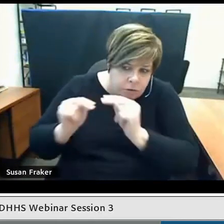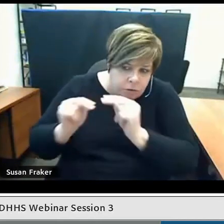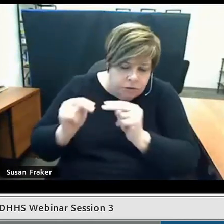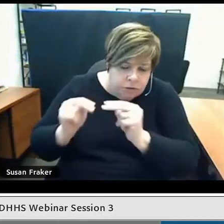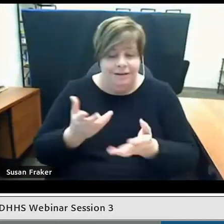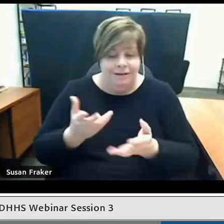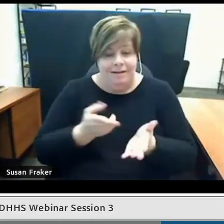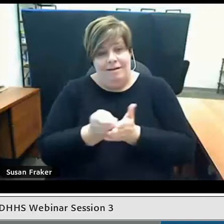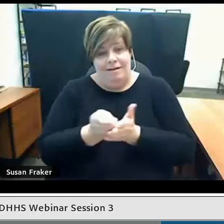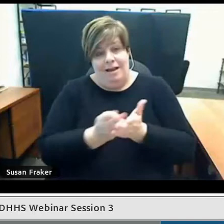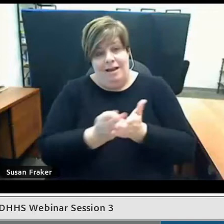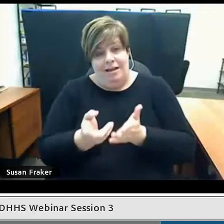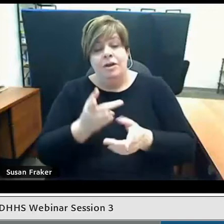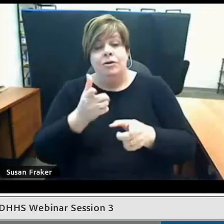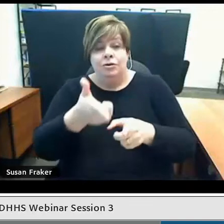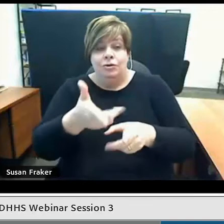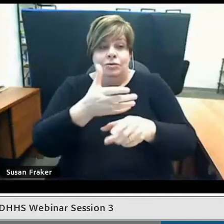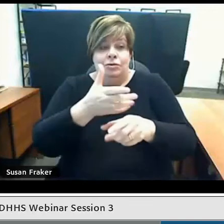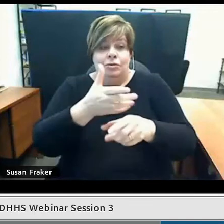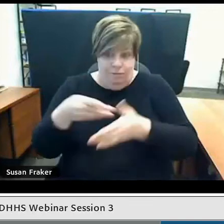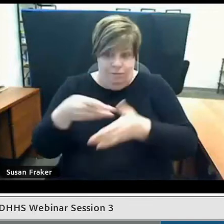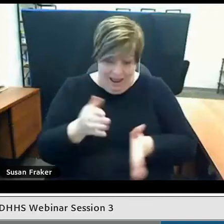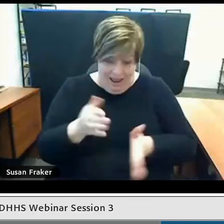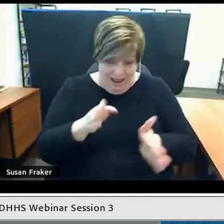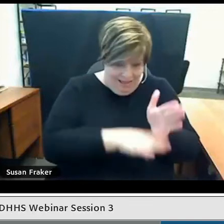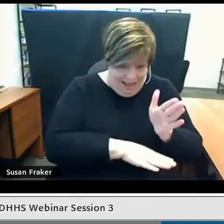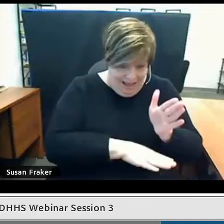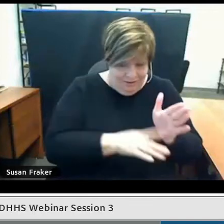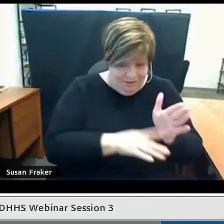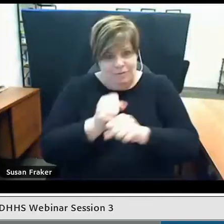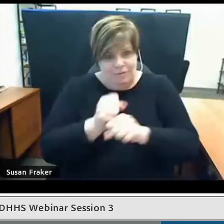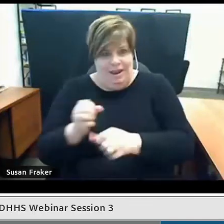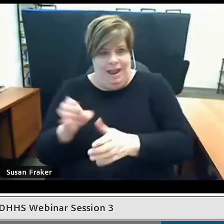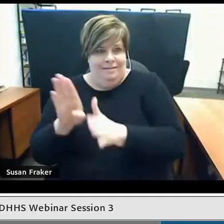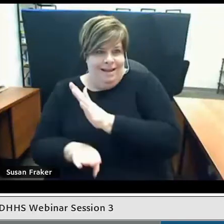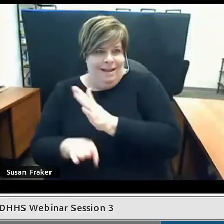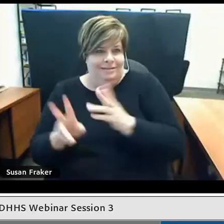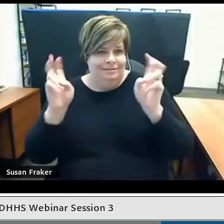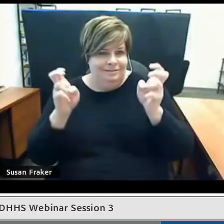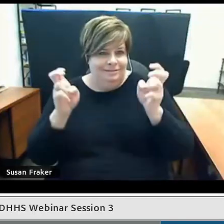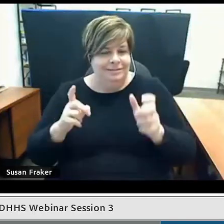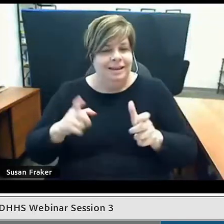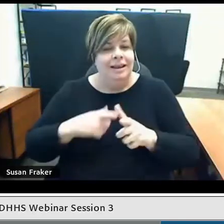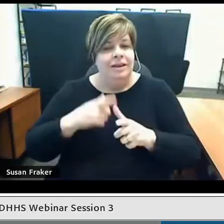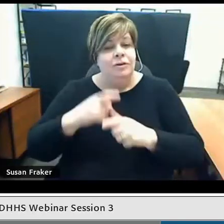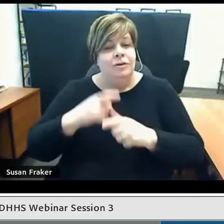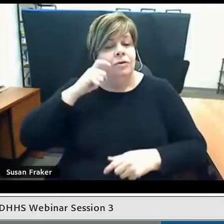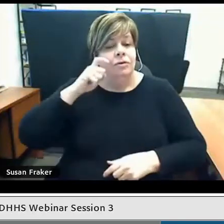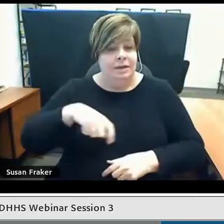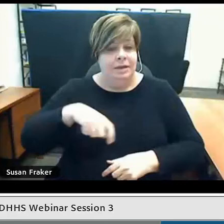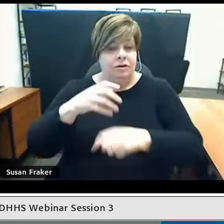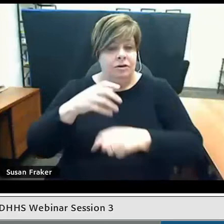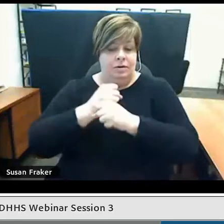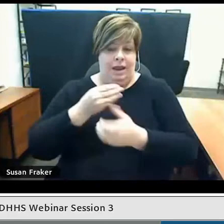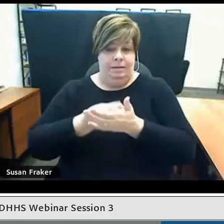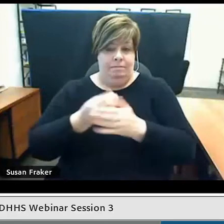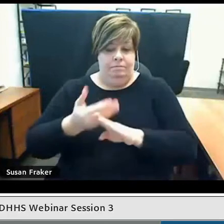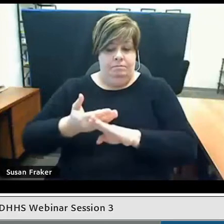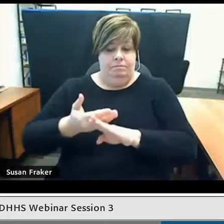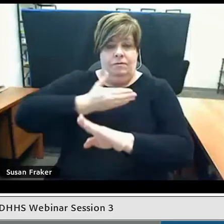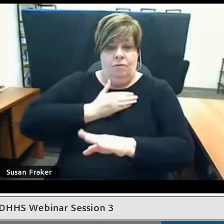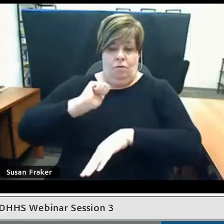you get what you pay for usually. So things to consider. You do need to secure your funding prior to booking